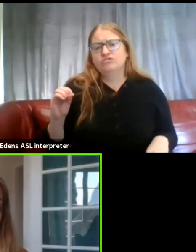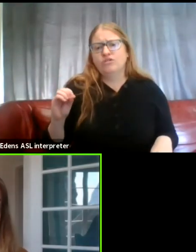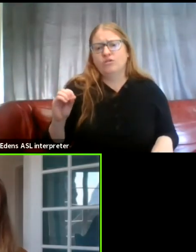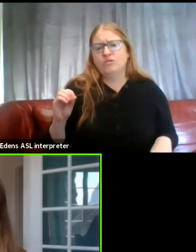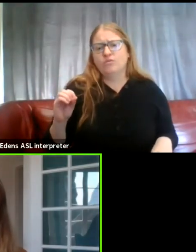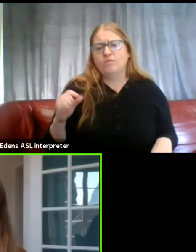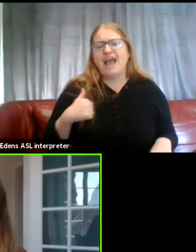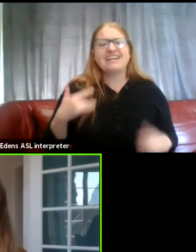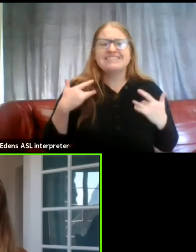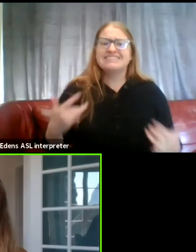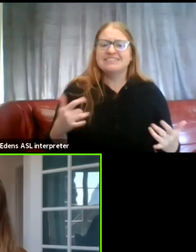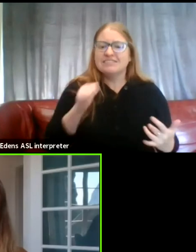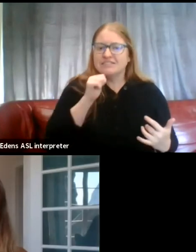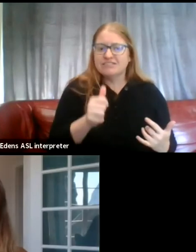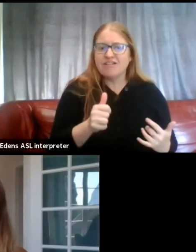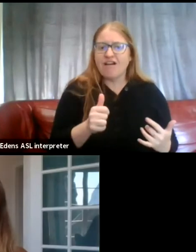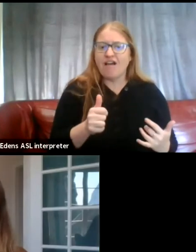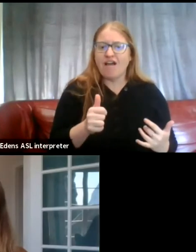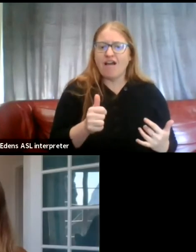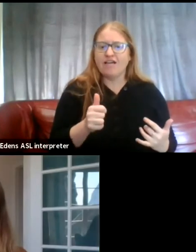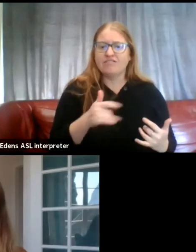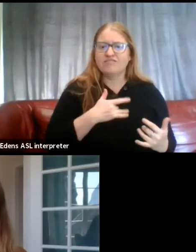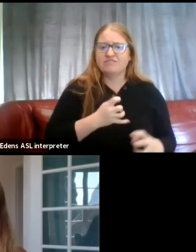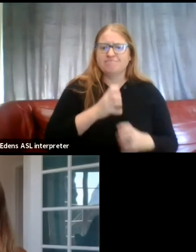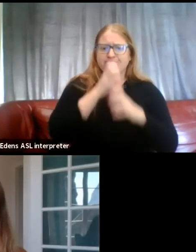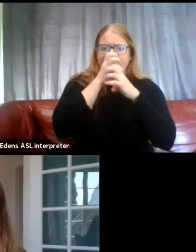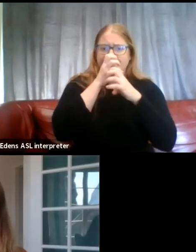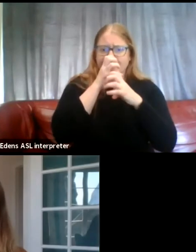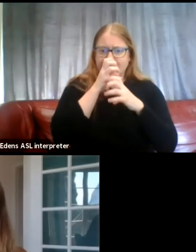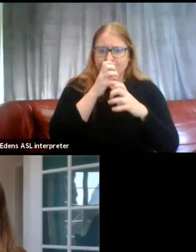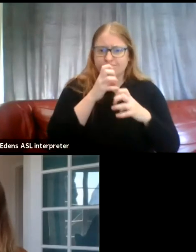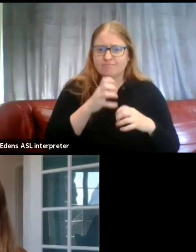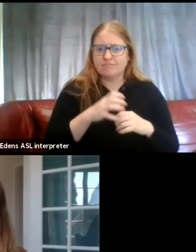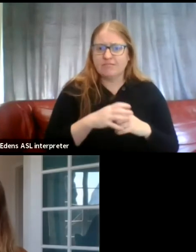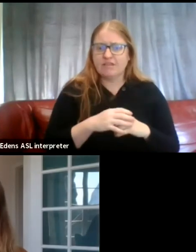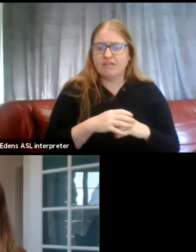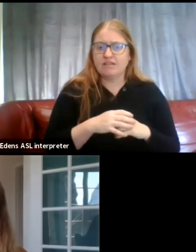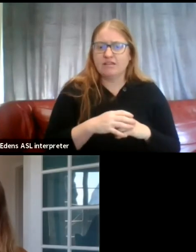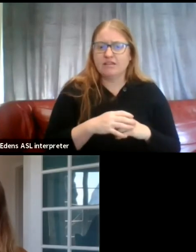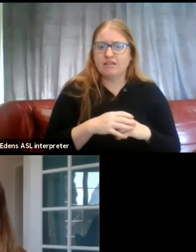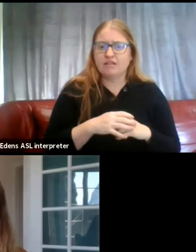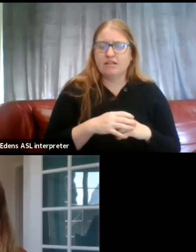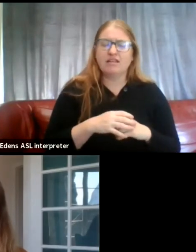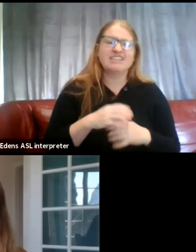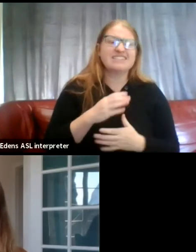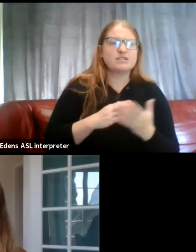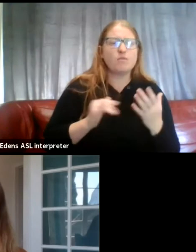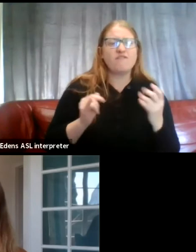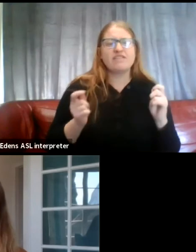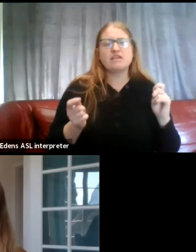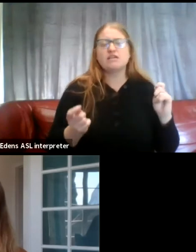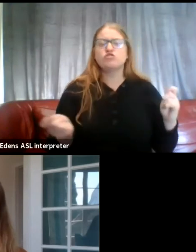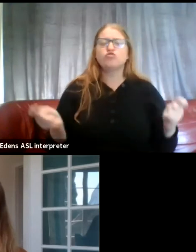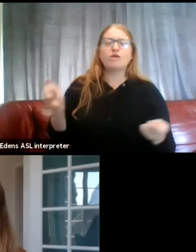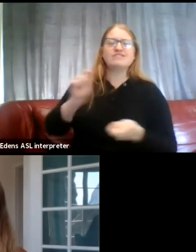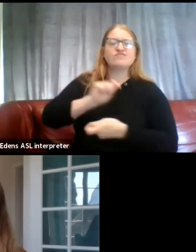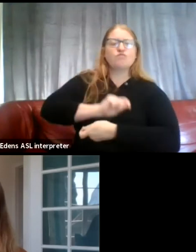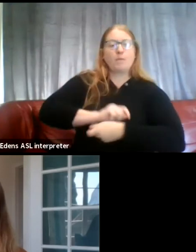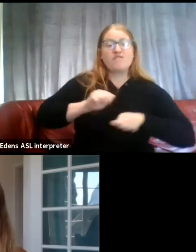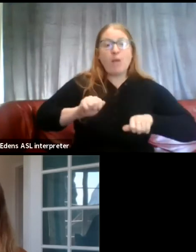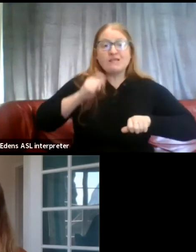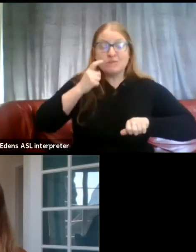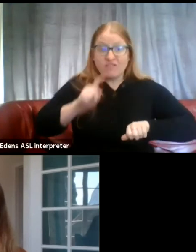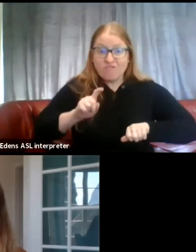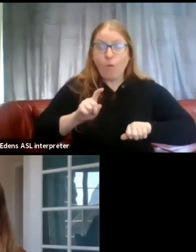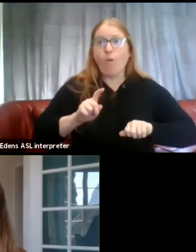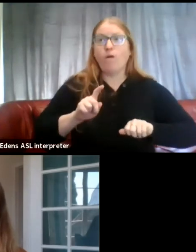I tend not to be a stickler for this. Like, I get kind of excited by some of the transformative possibility of performance. But I will